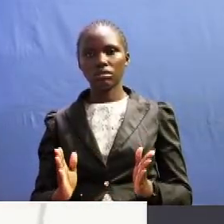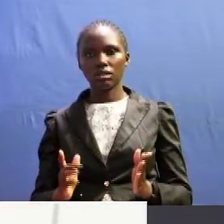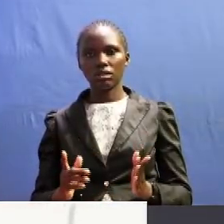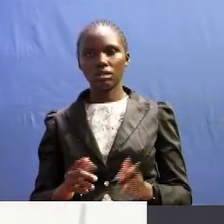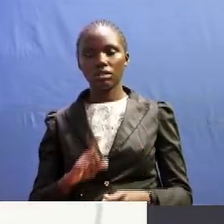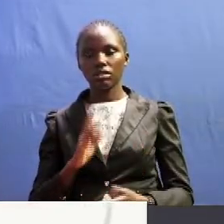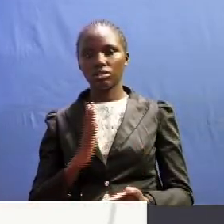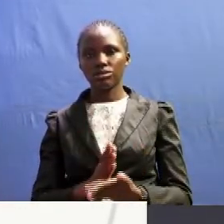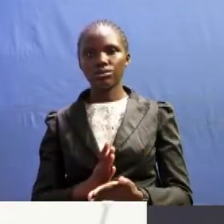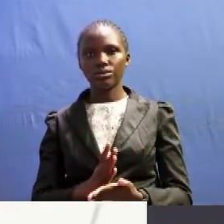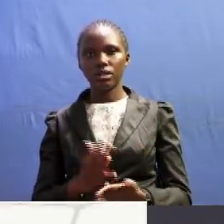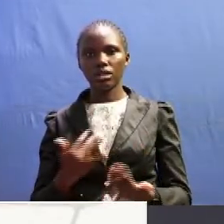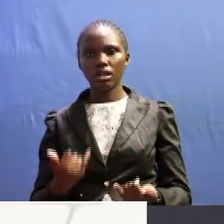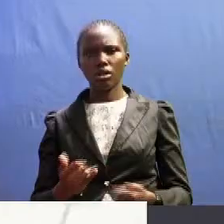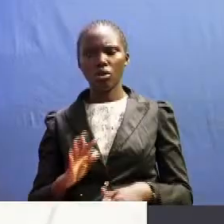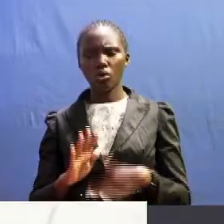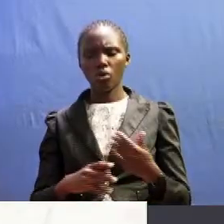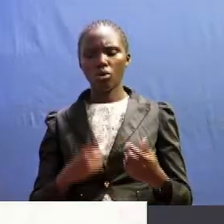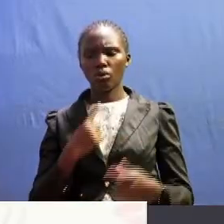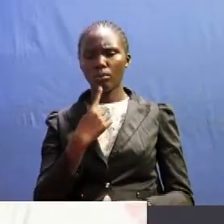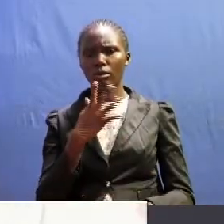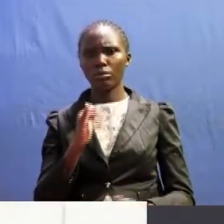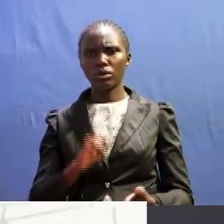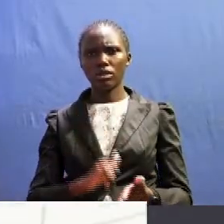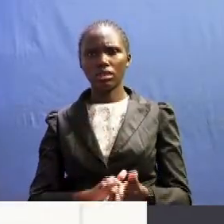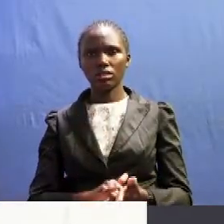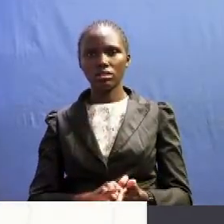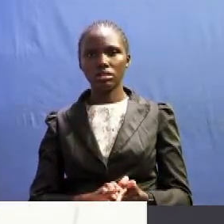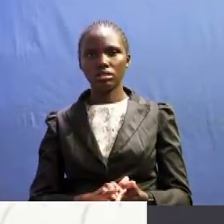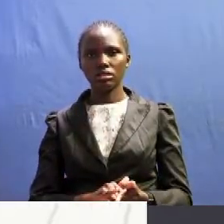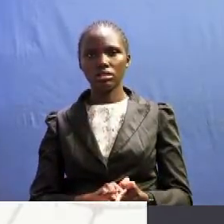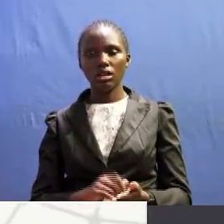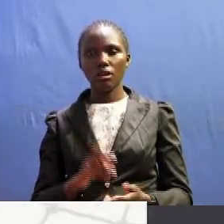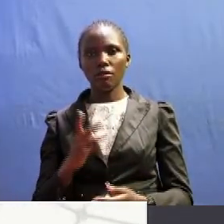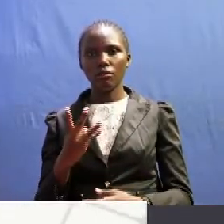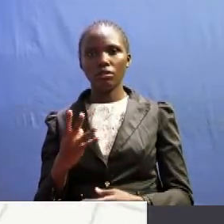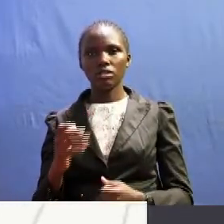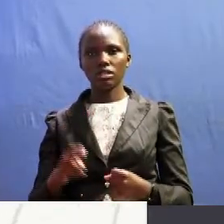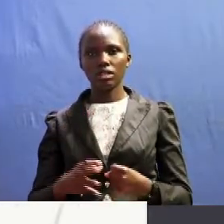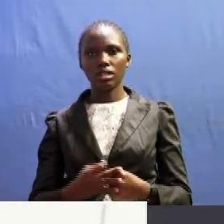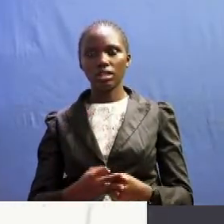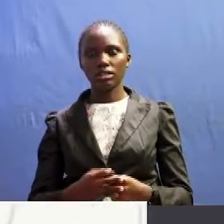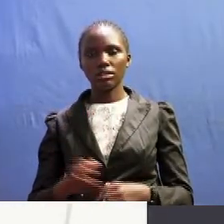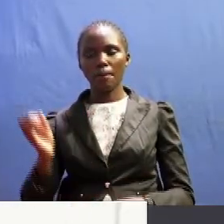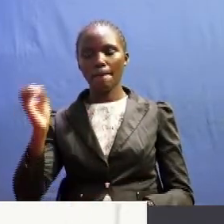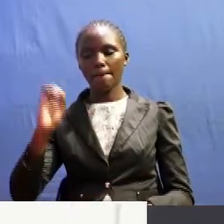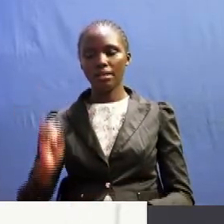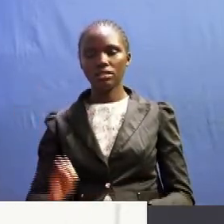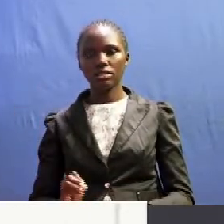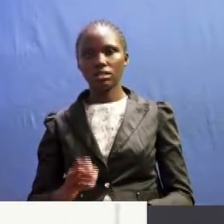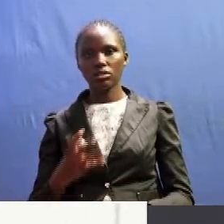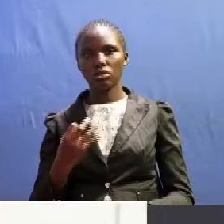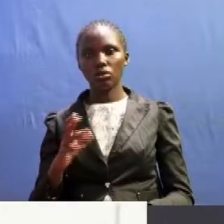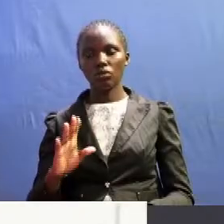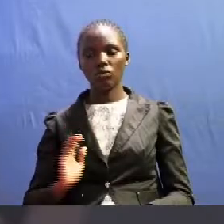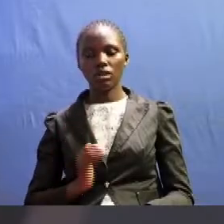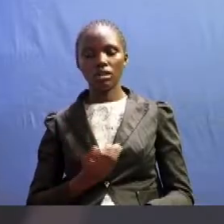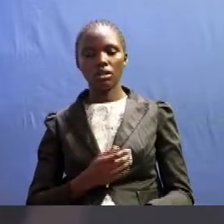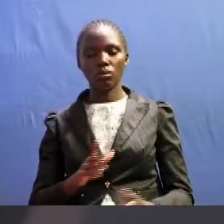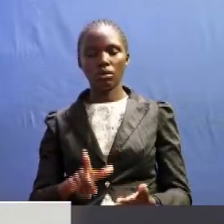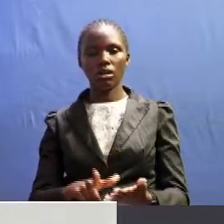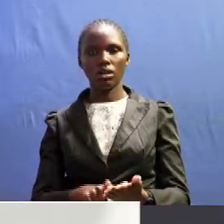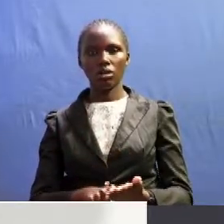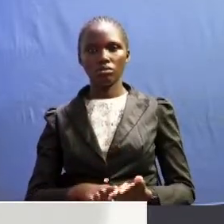a fact. You have been informed that now we are consuming about 48% of our ordinary